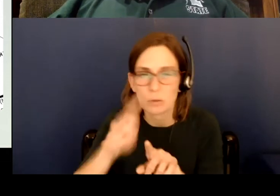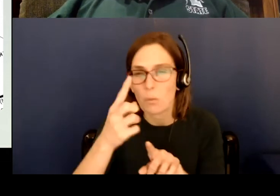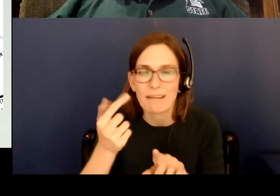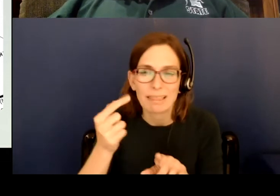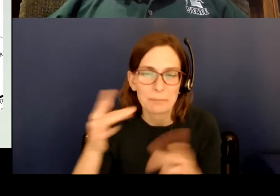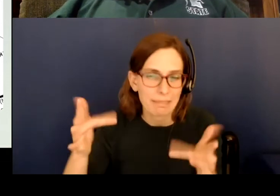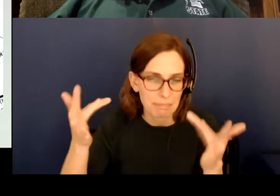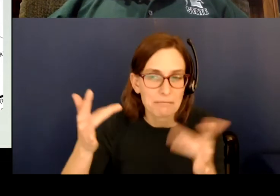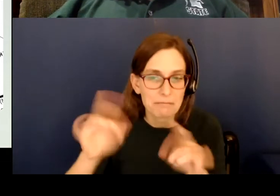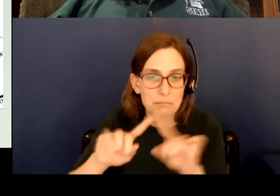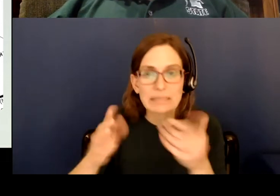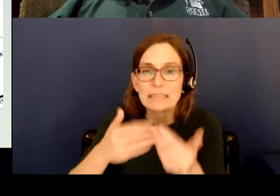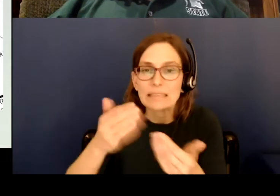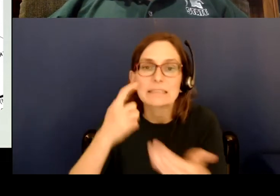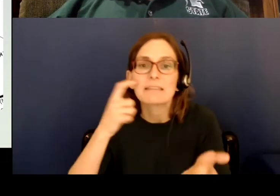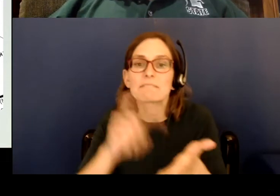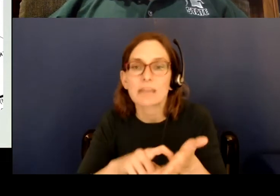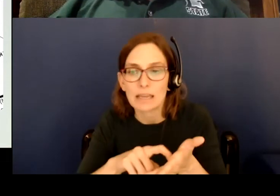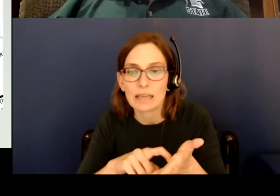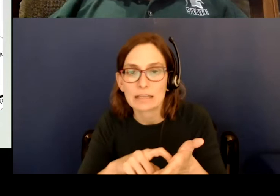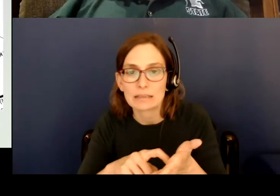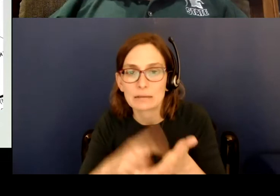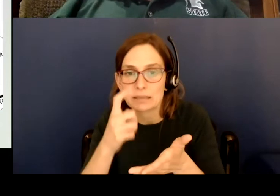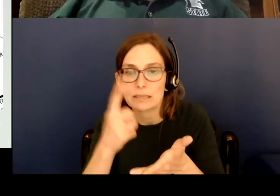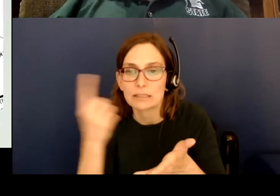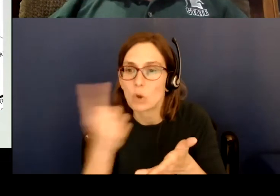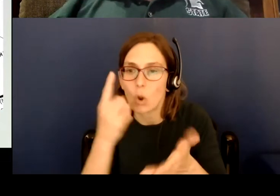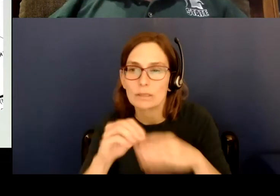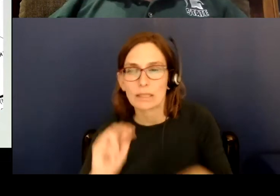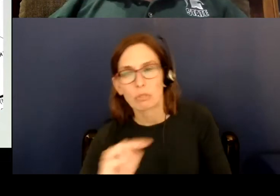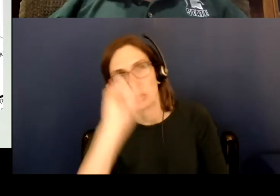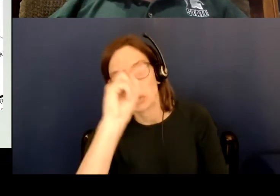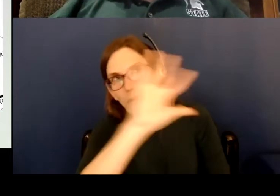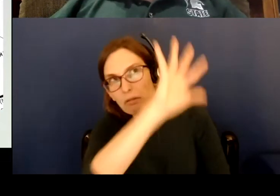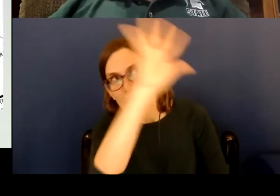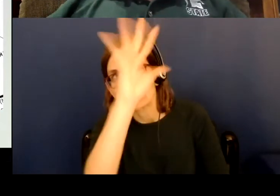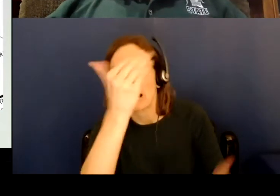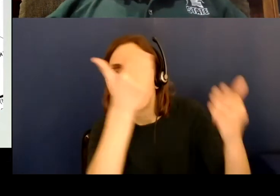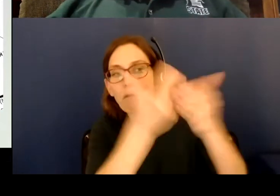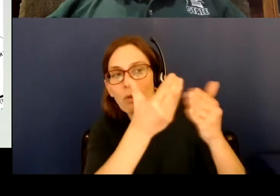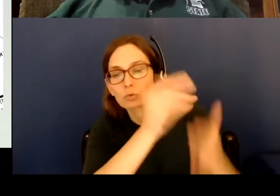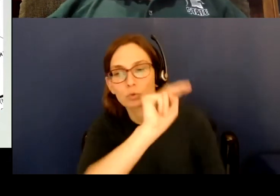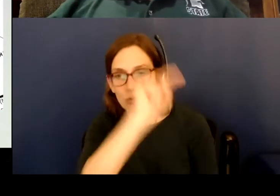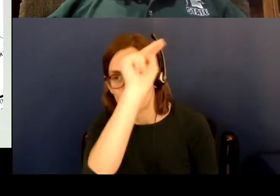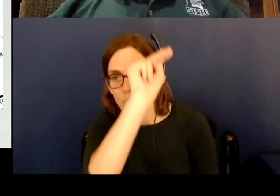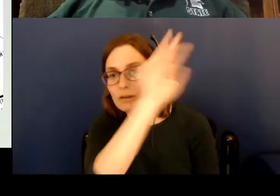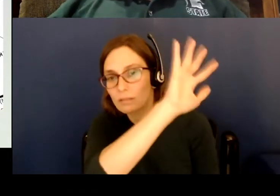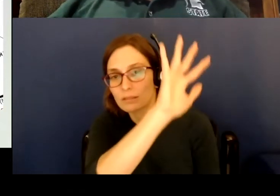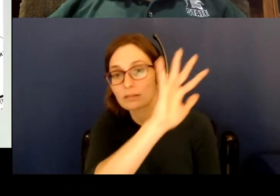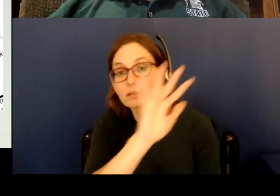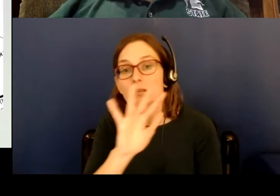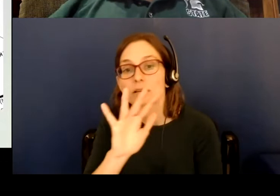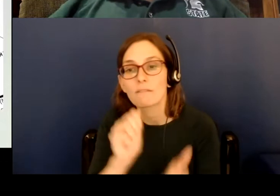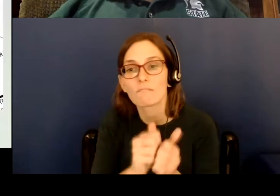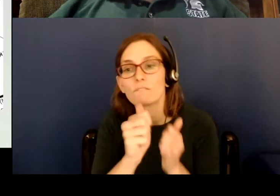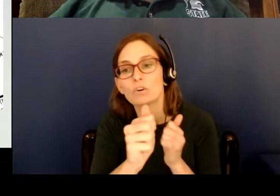And it's easy to find because it is always in the northern sky. It's very close to the north. The furthest stars, these two